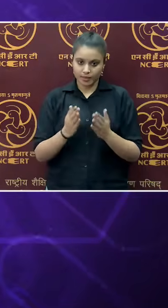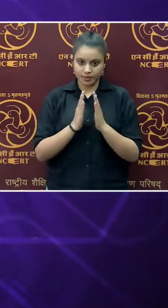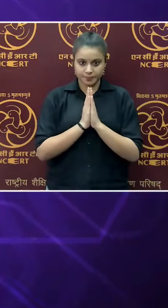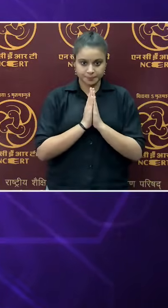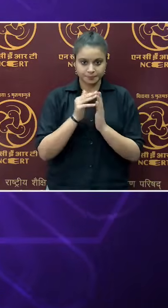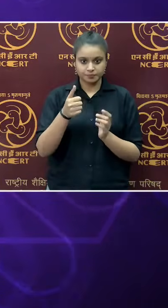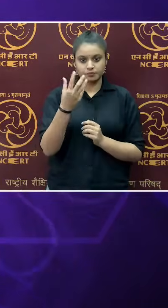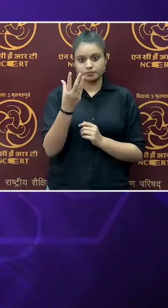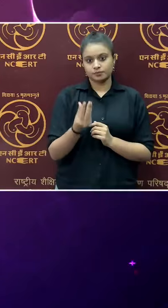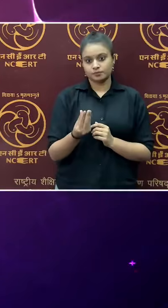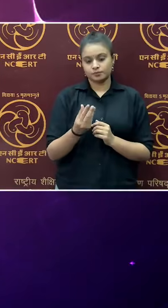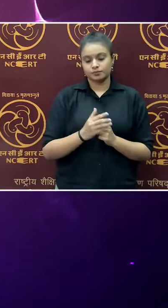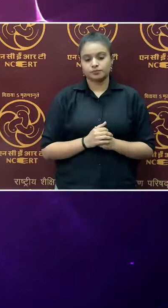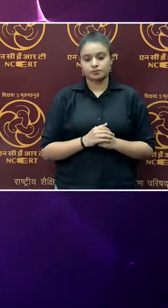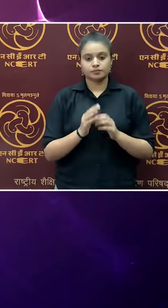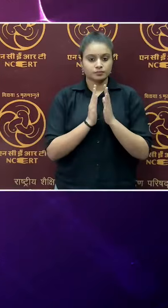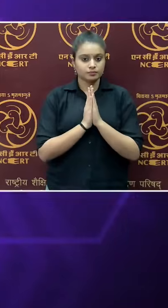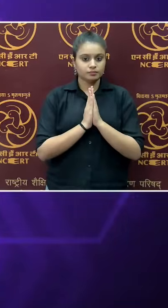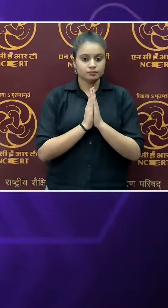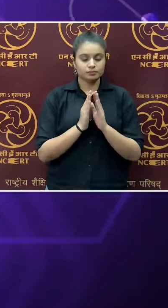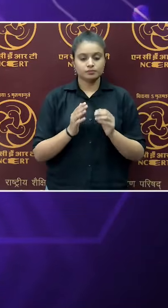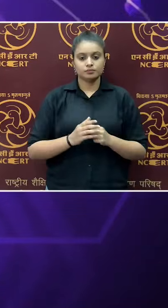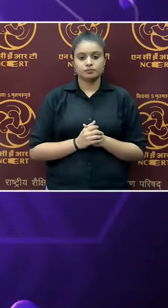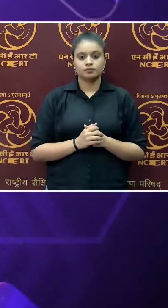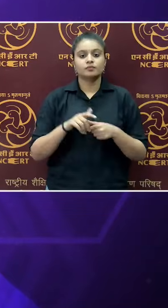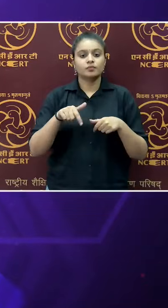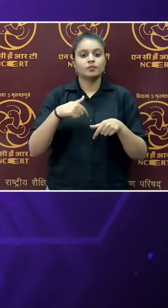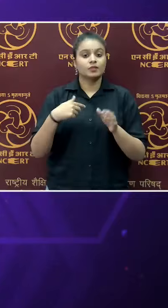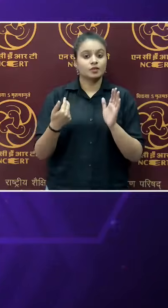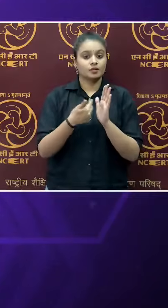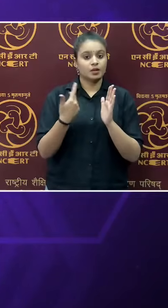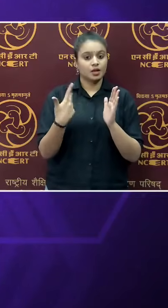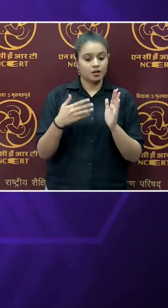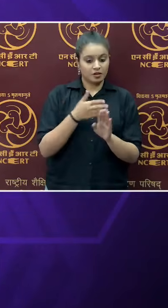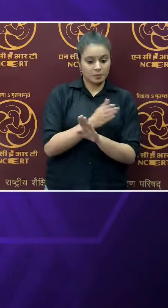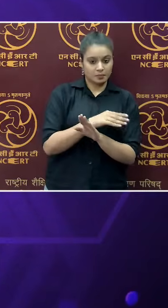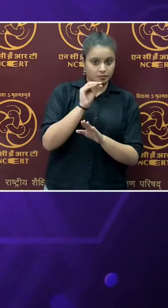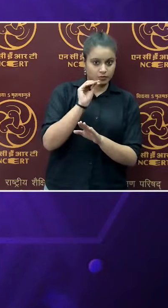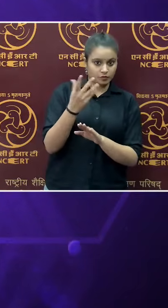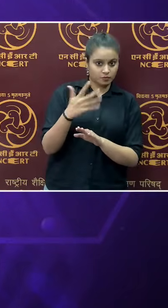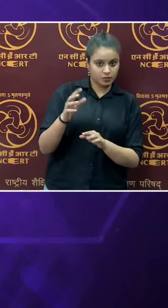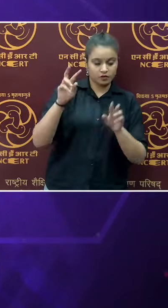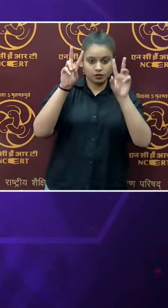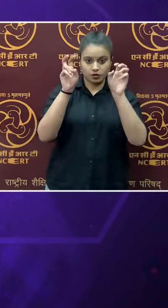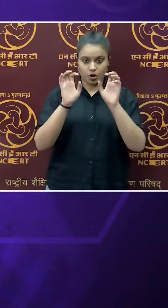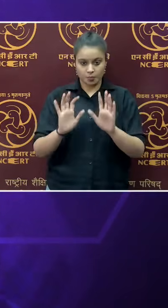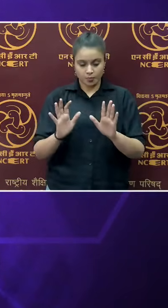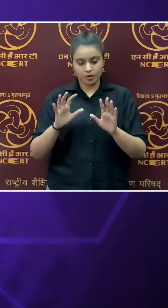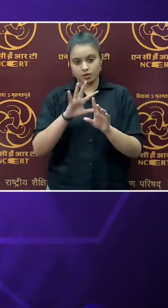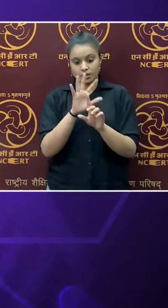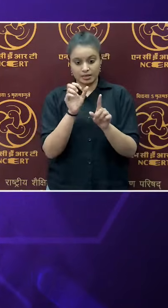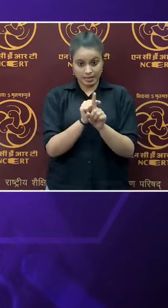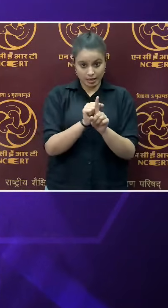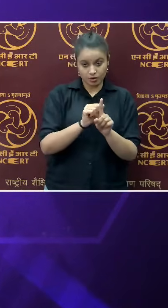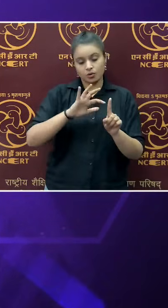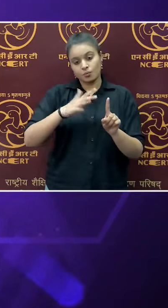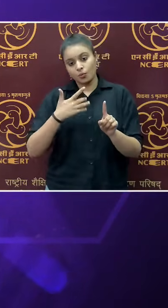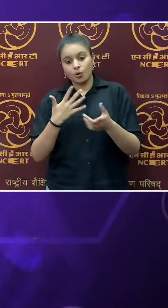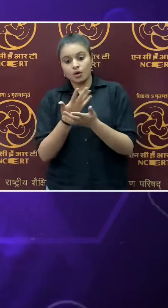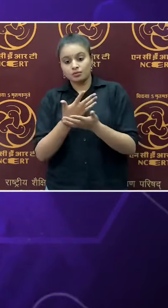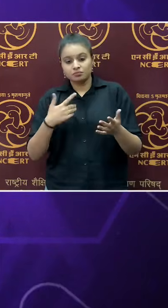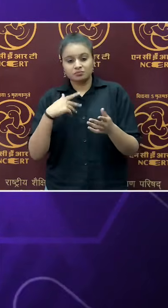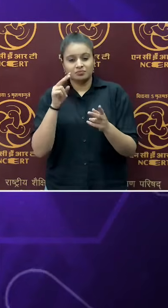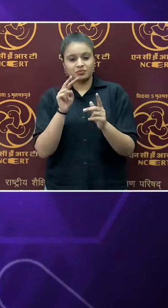Good evening. Namaste, ma'am. So, as I mentioned earlier, that our topic is recognizing and addressing